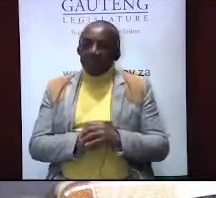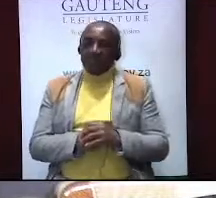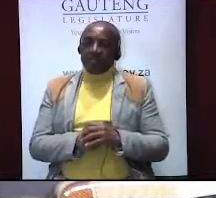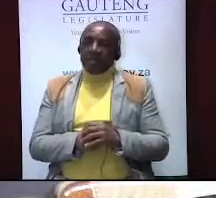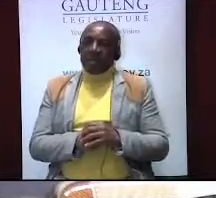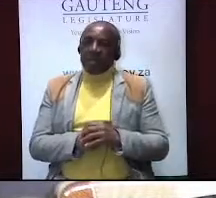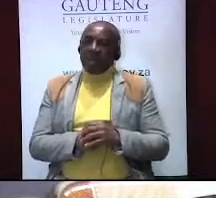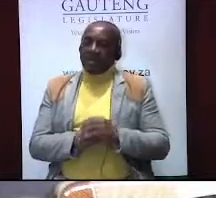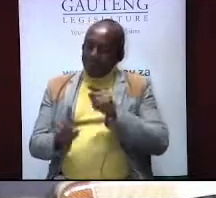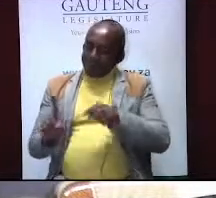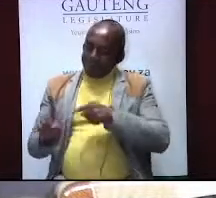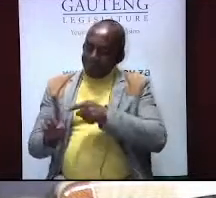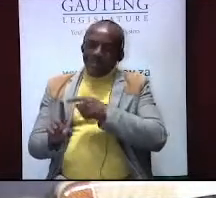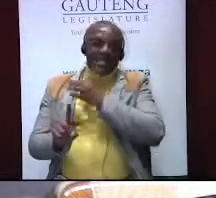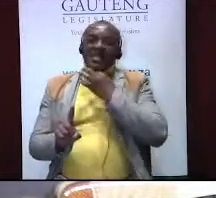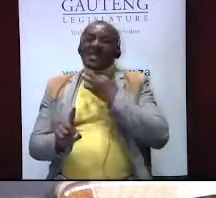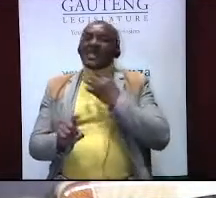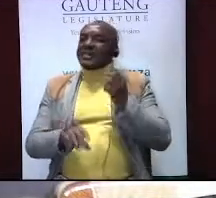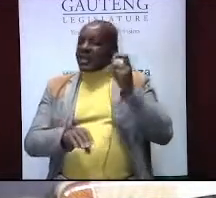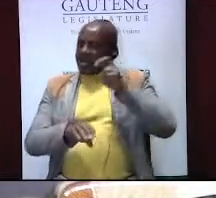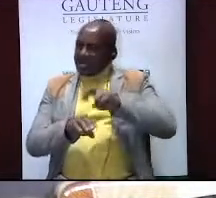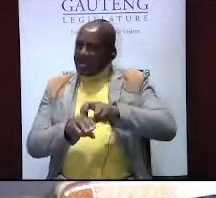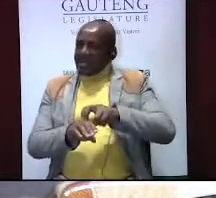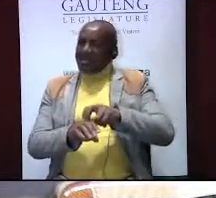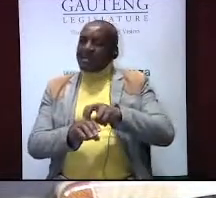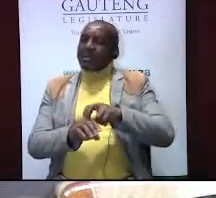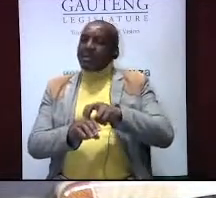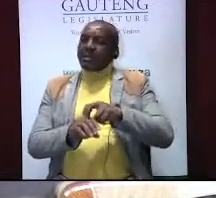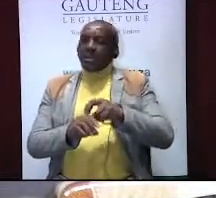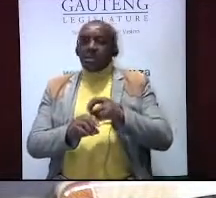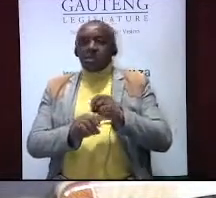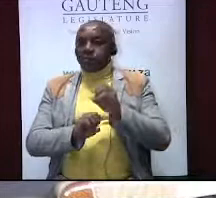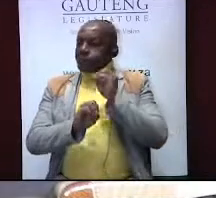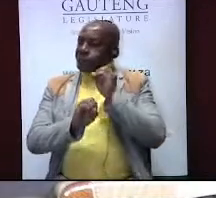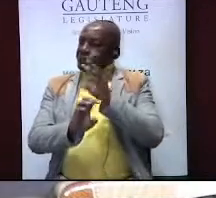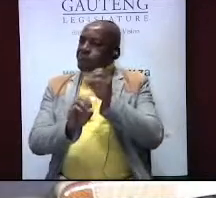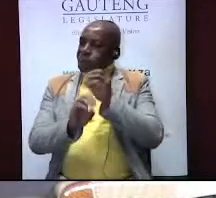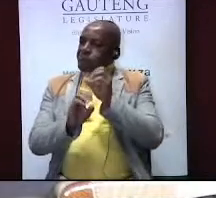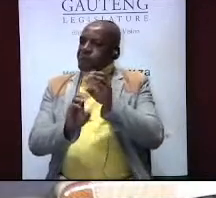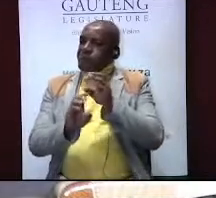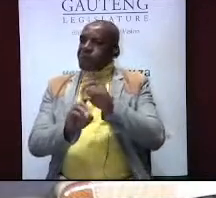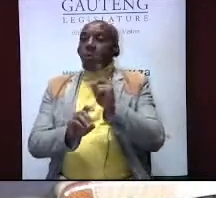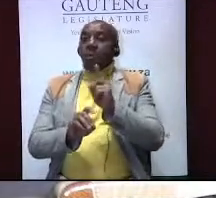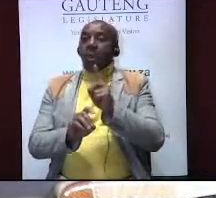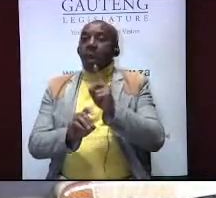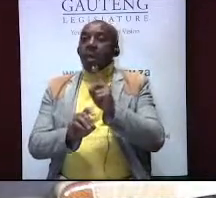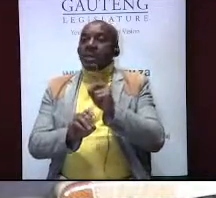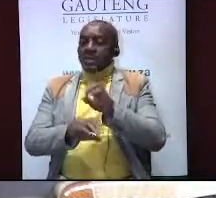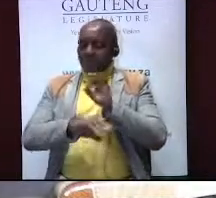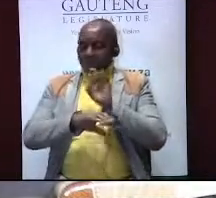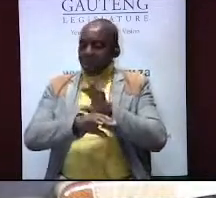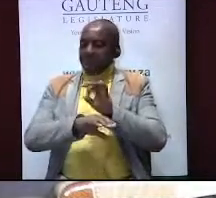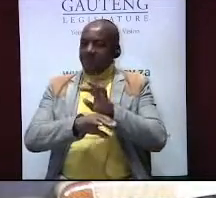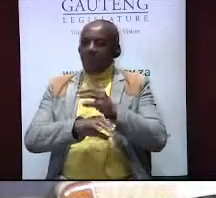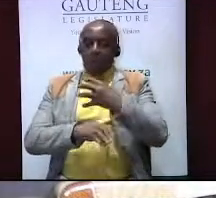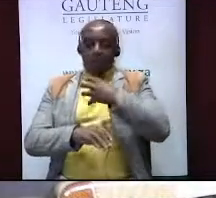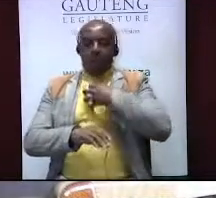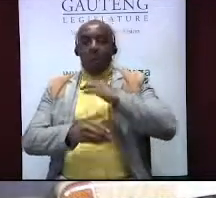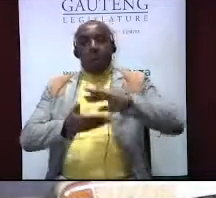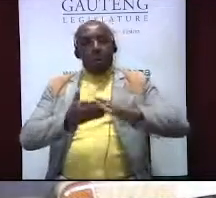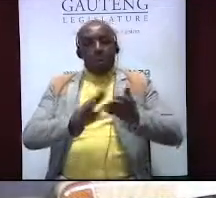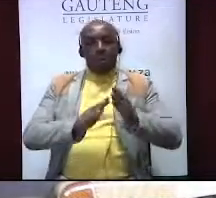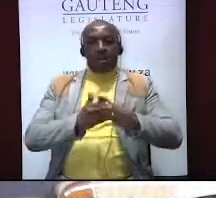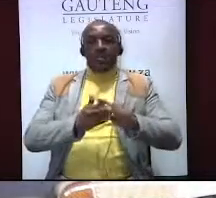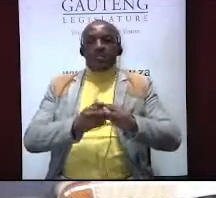She says we must shine the light upon our communities. We are the light. Let's share and